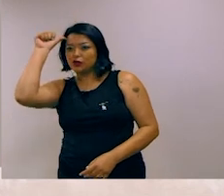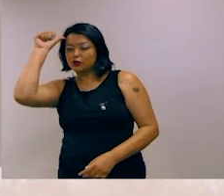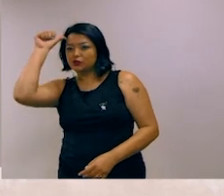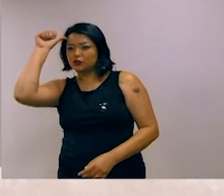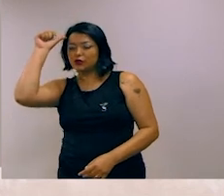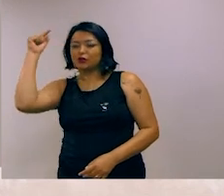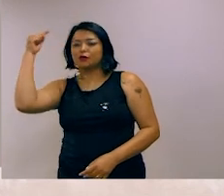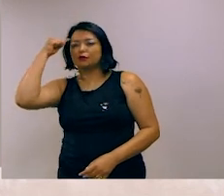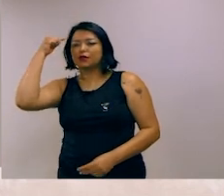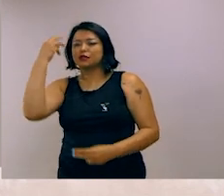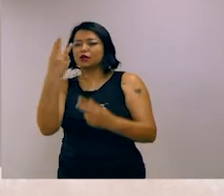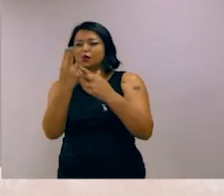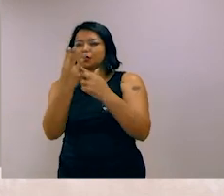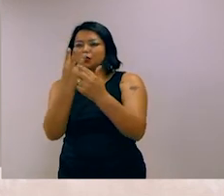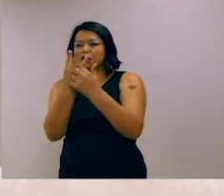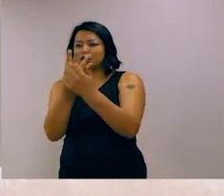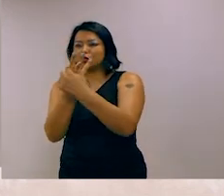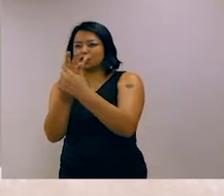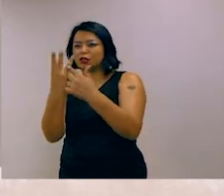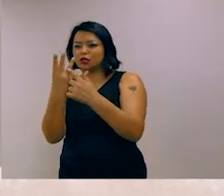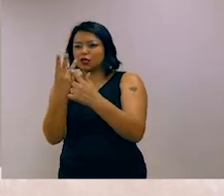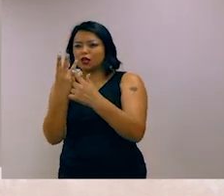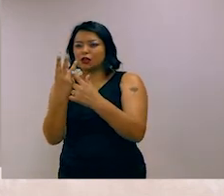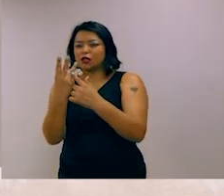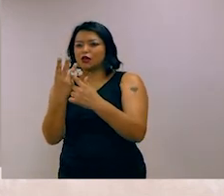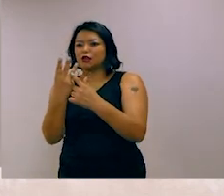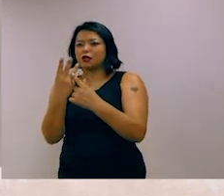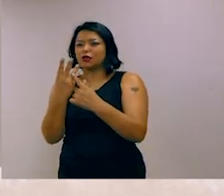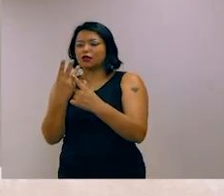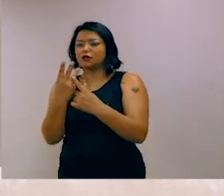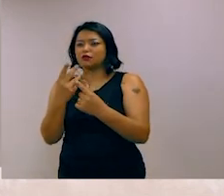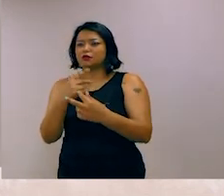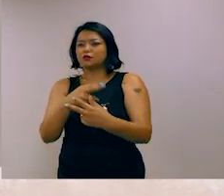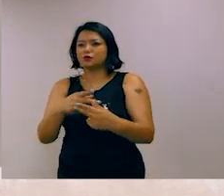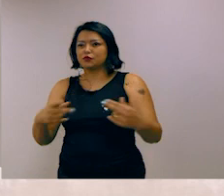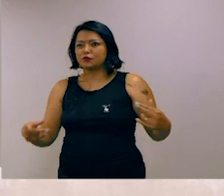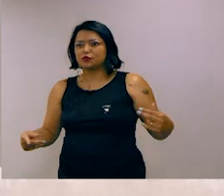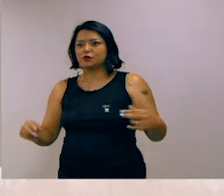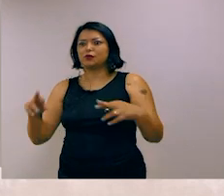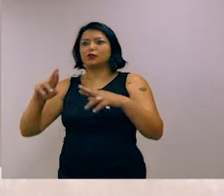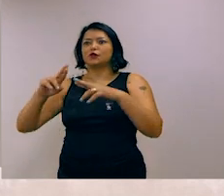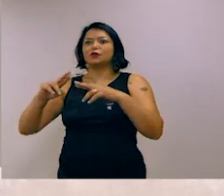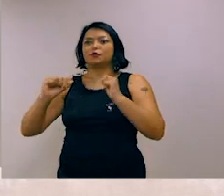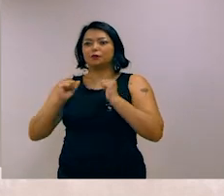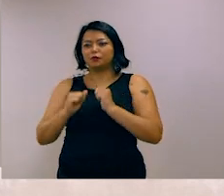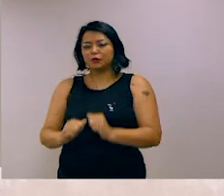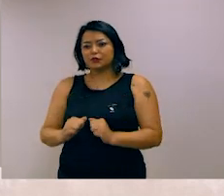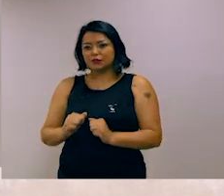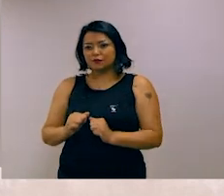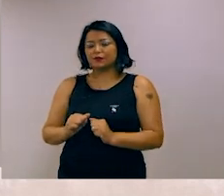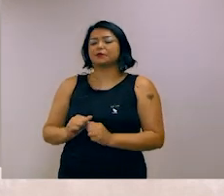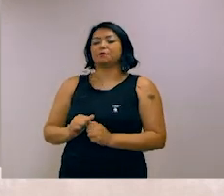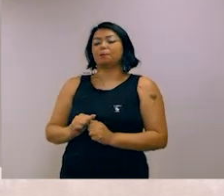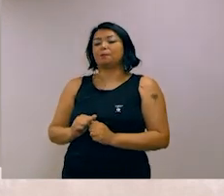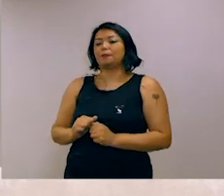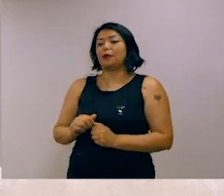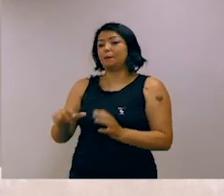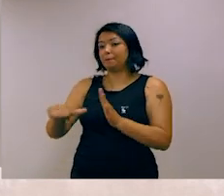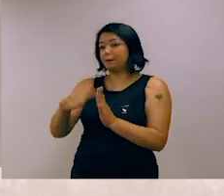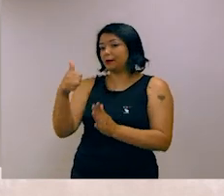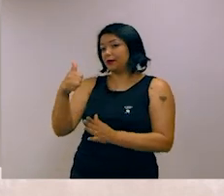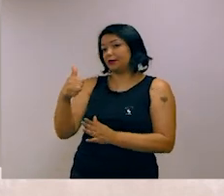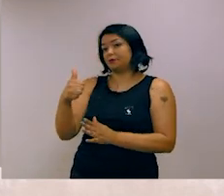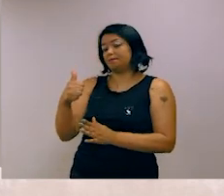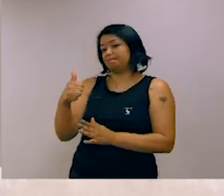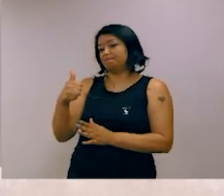interventions, three possible treatments. The first one would be to set a small default cup